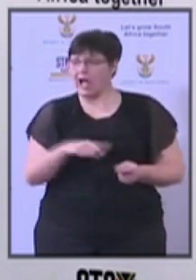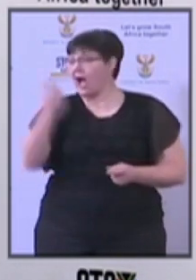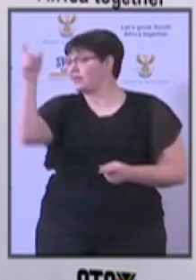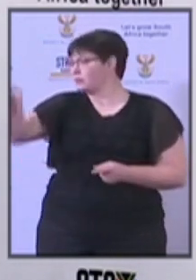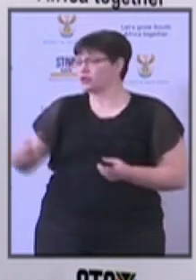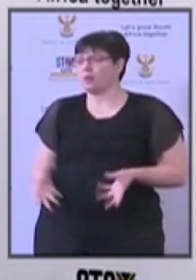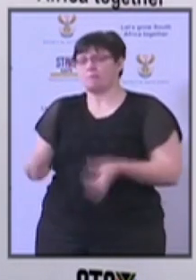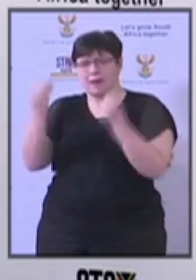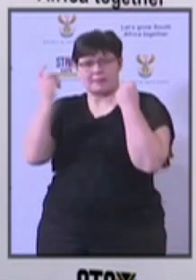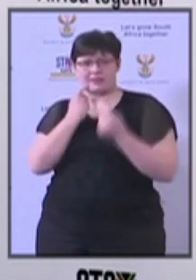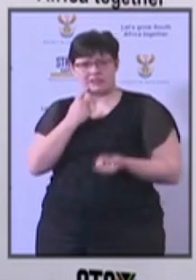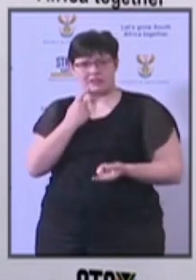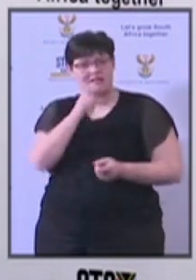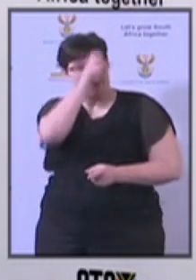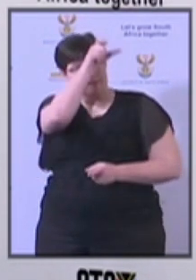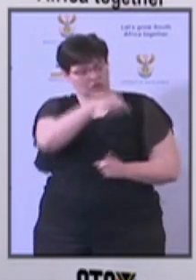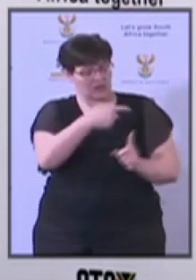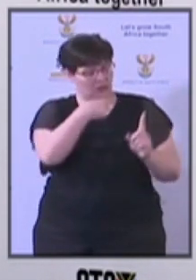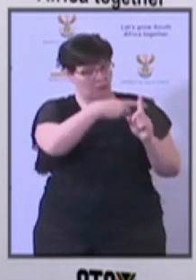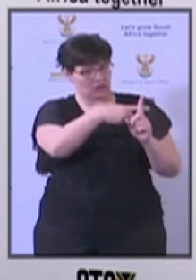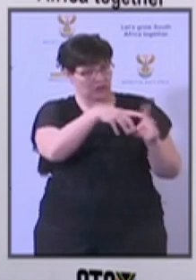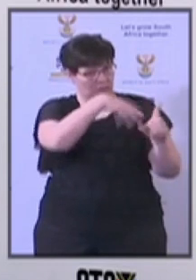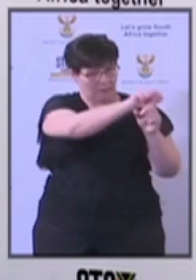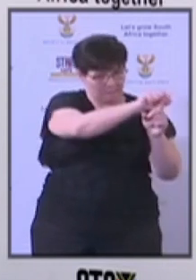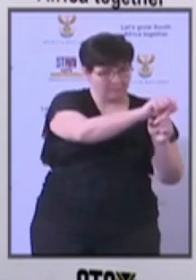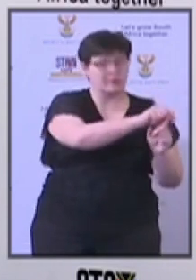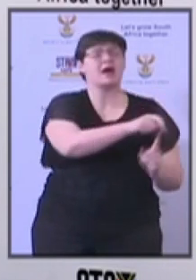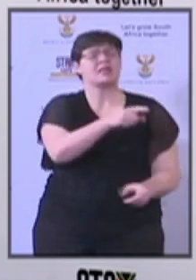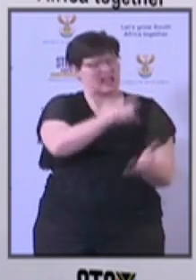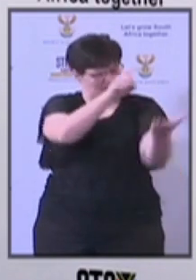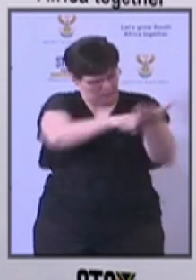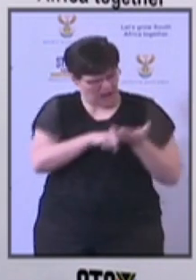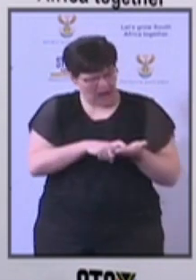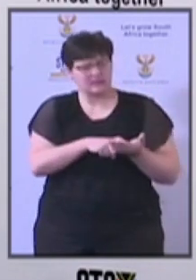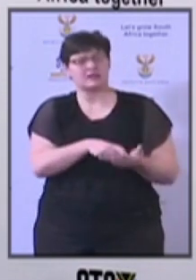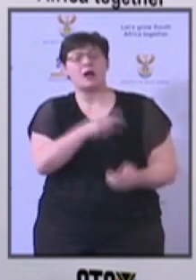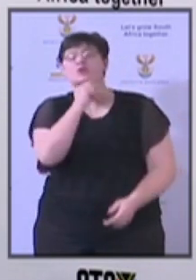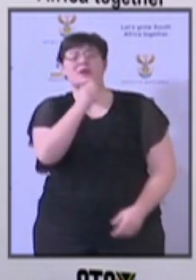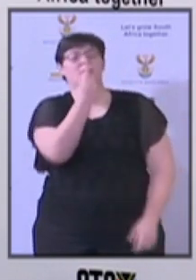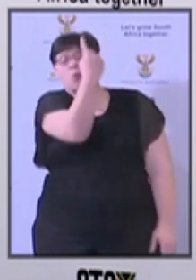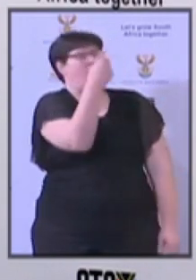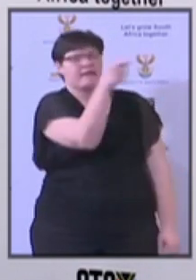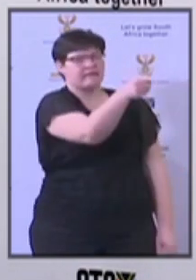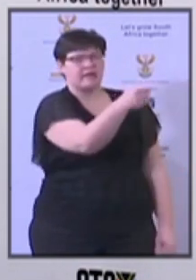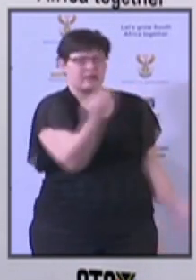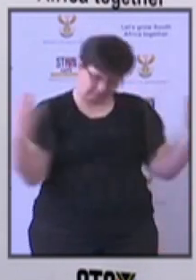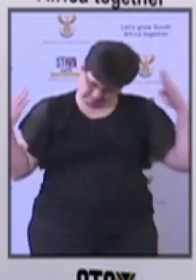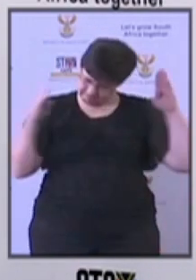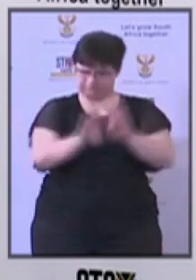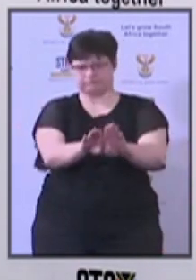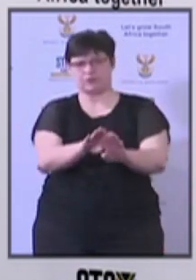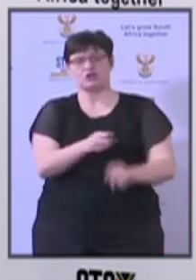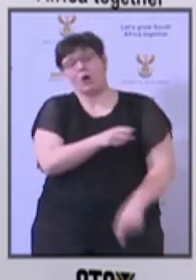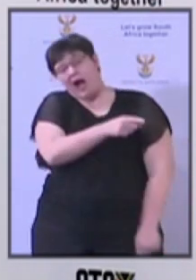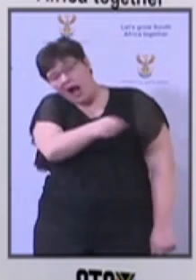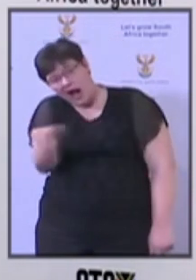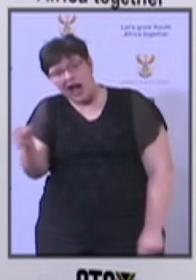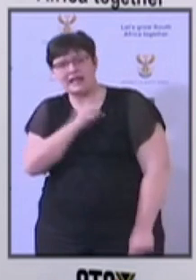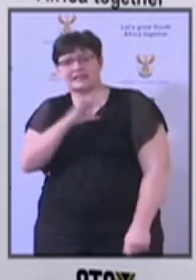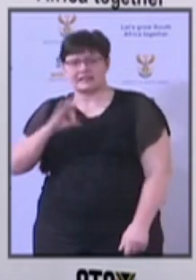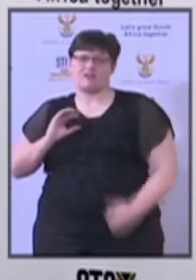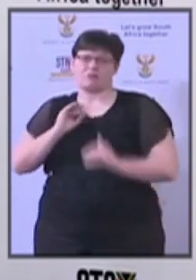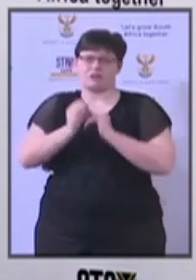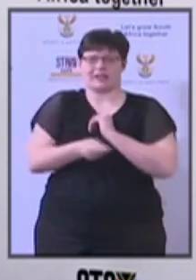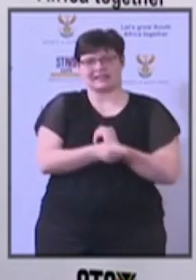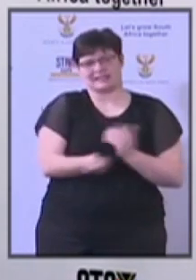somebody positive, they demanded that the office be closed so that all the other workers get protected, but it